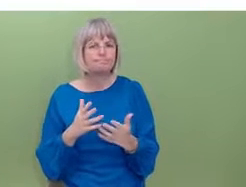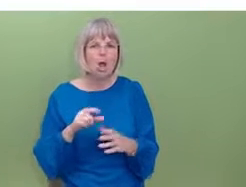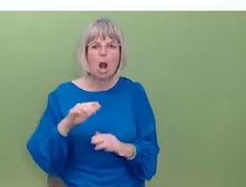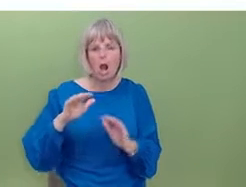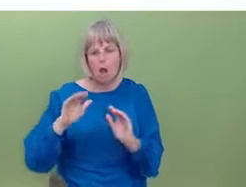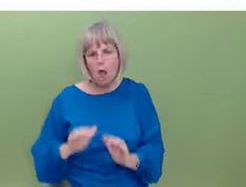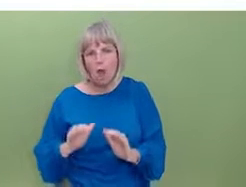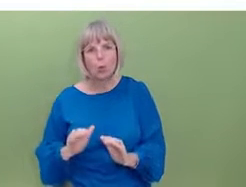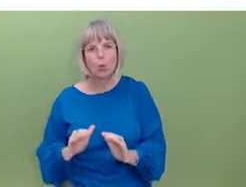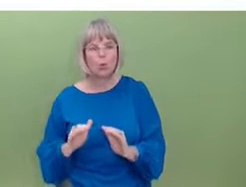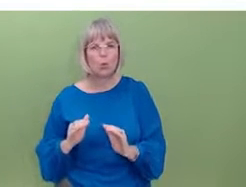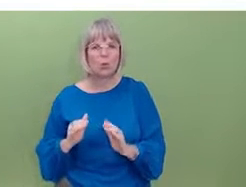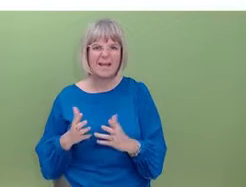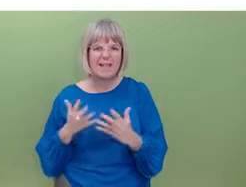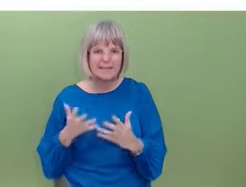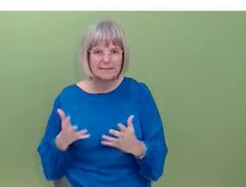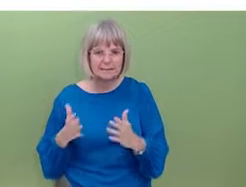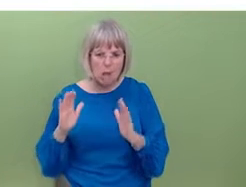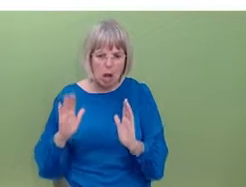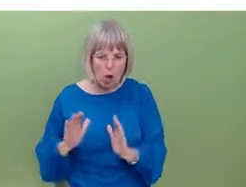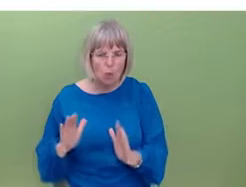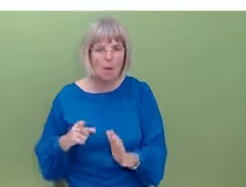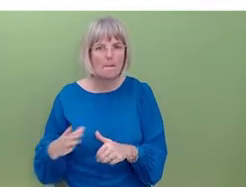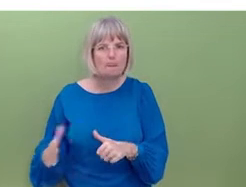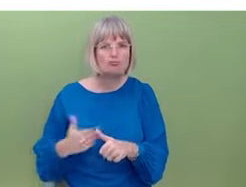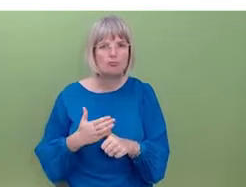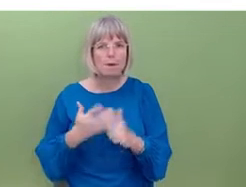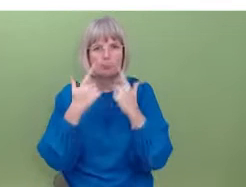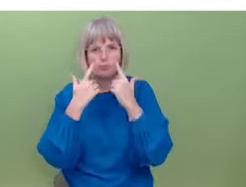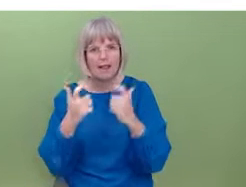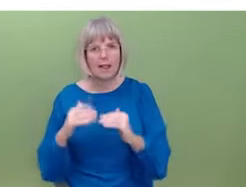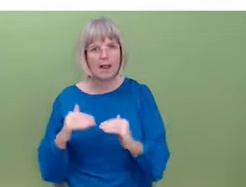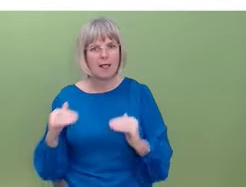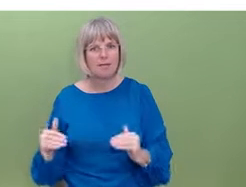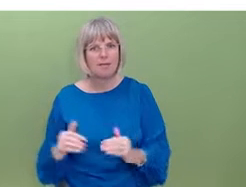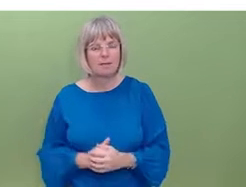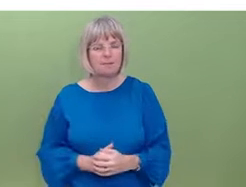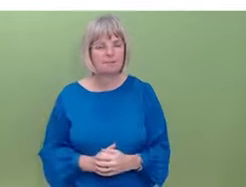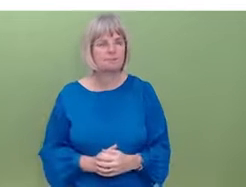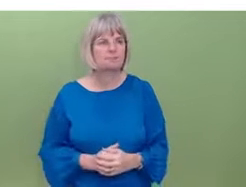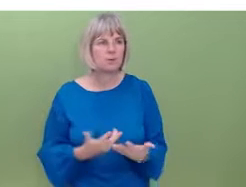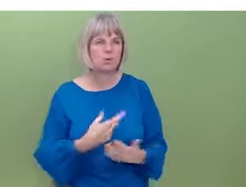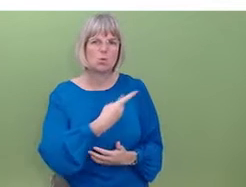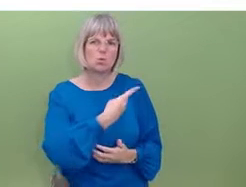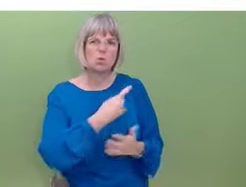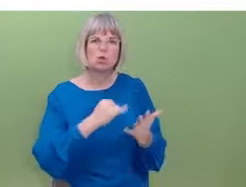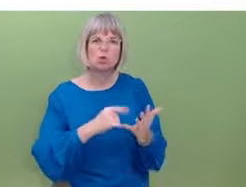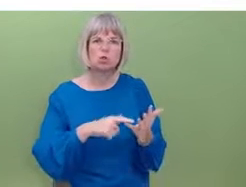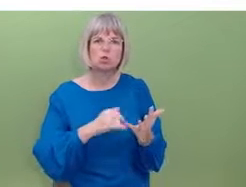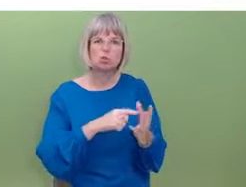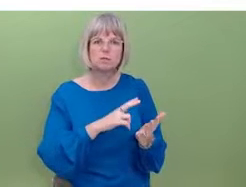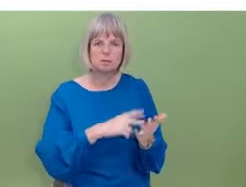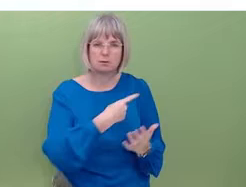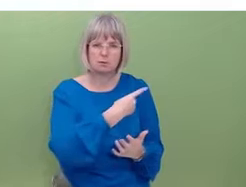primary care level. So the structure that where Susan and I were working, and we've since moved on to new positions, but the